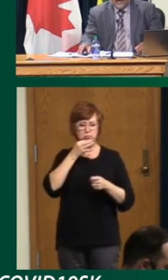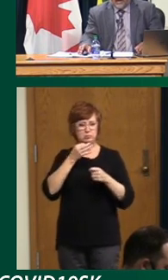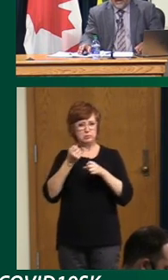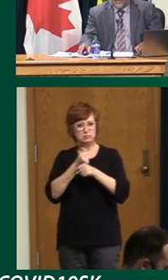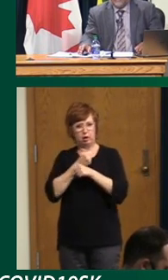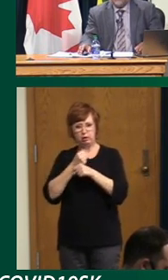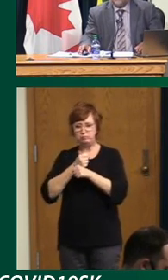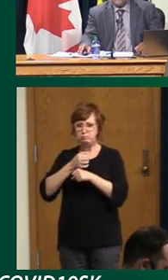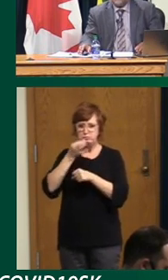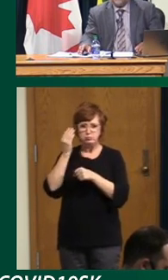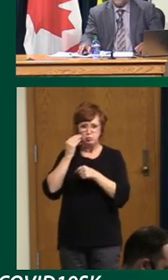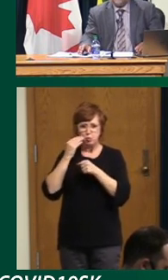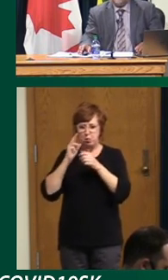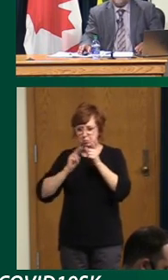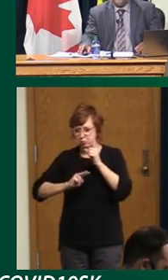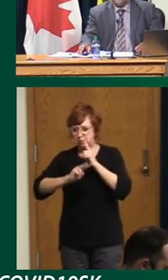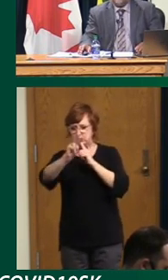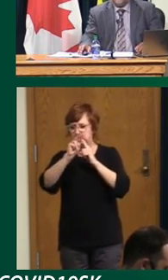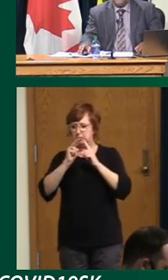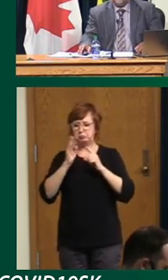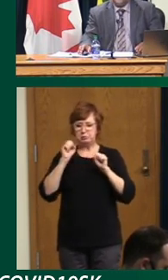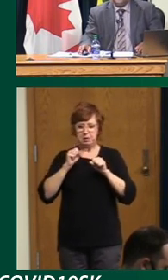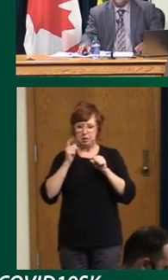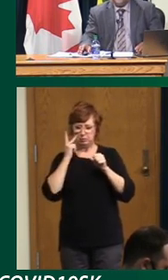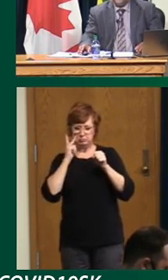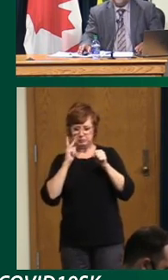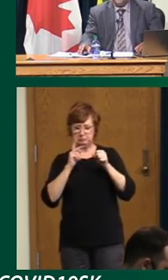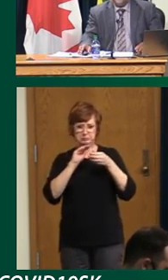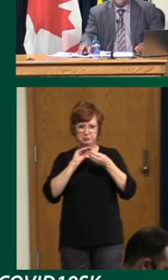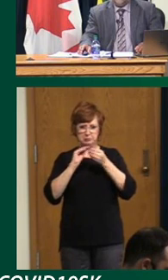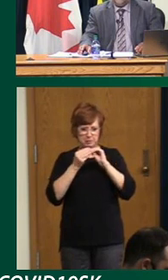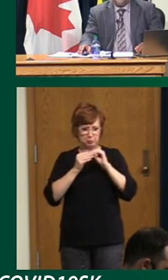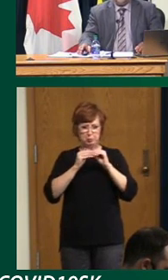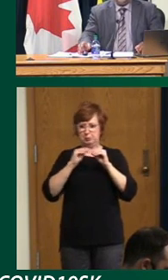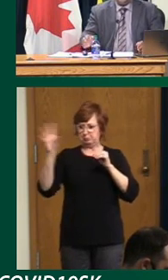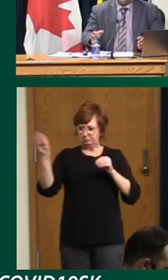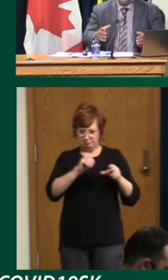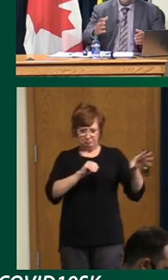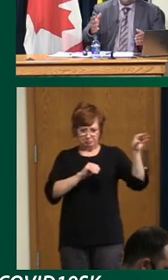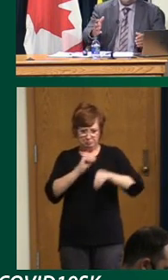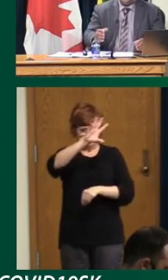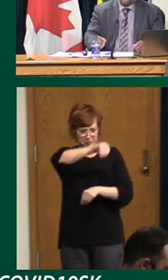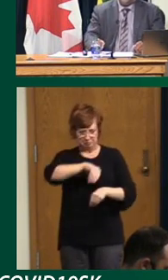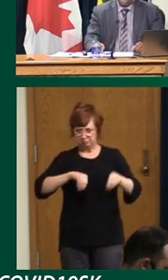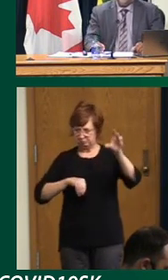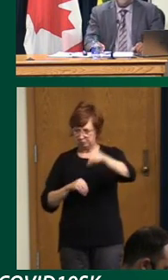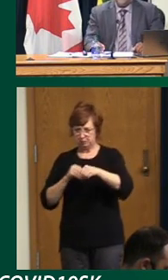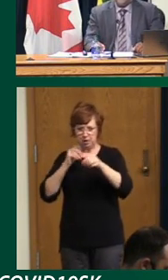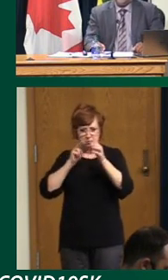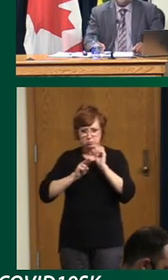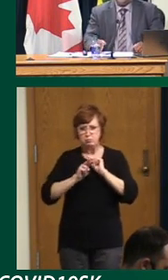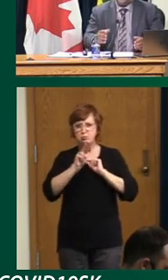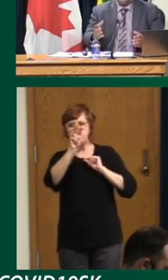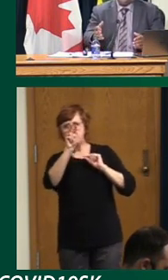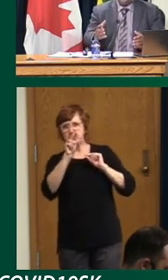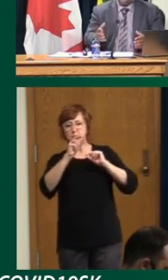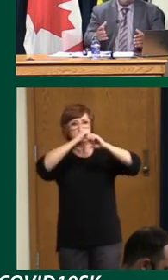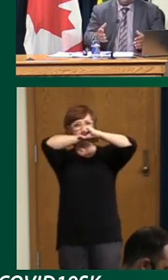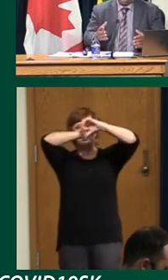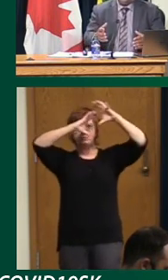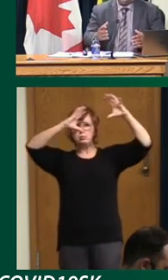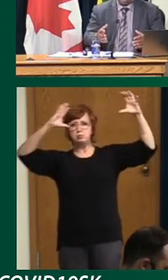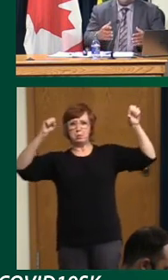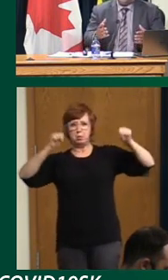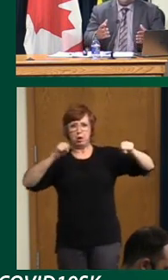have them, and they look at a variety of inputs to impute what may happen into the future. So it's not a prediction,